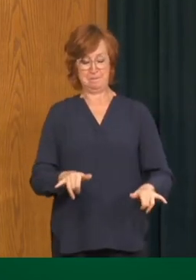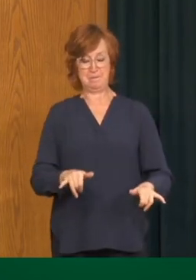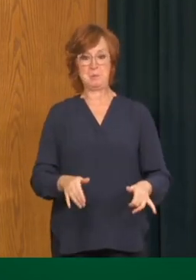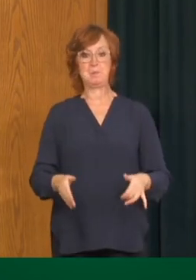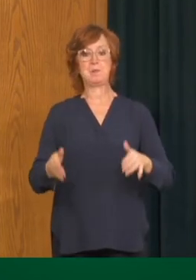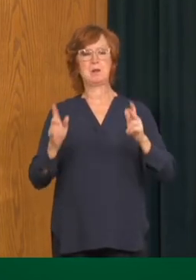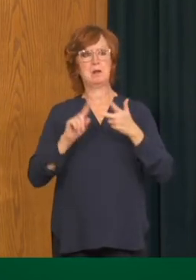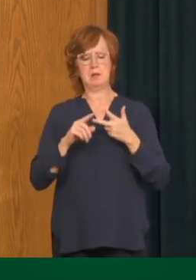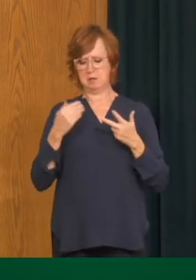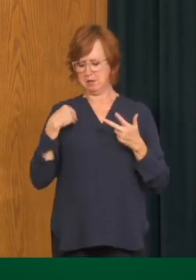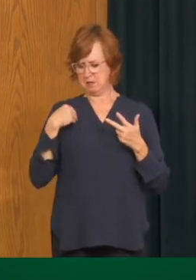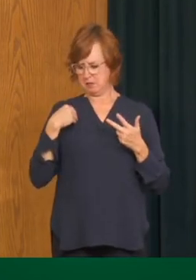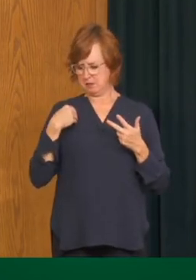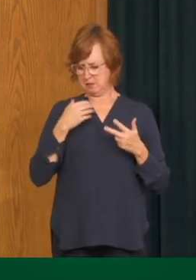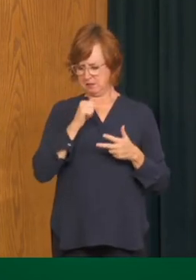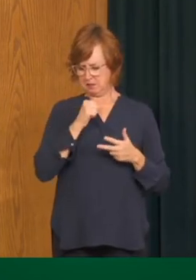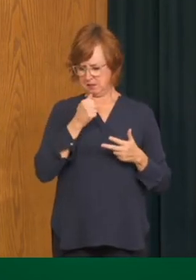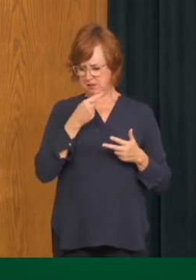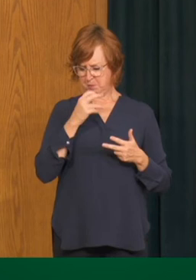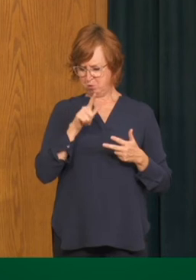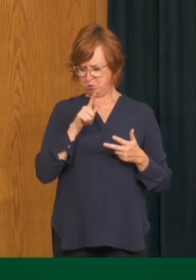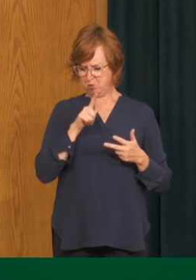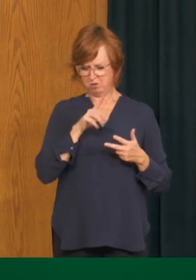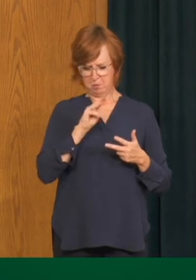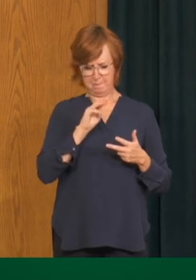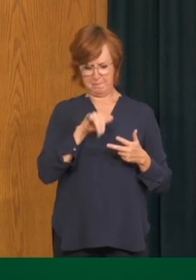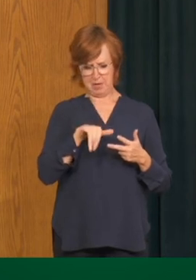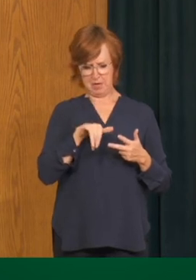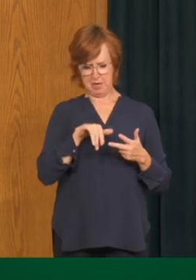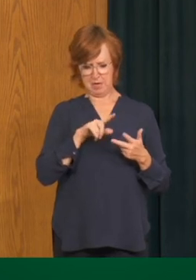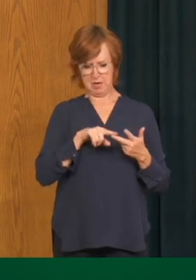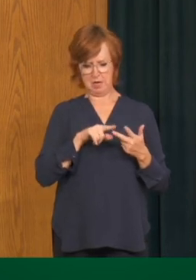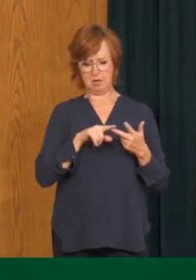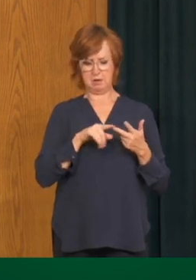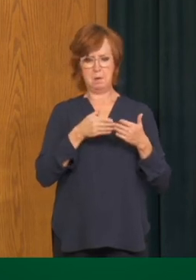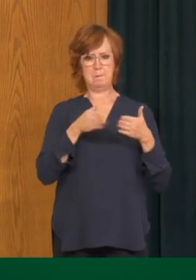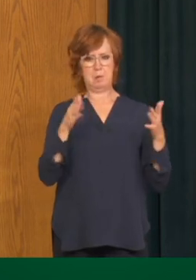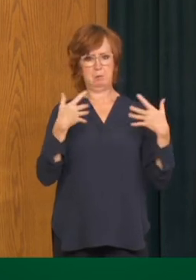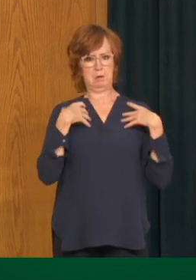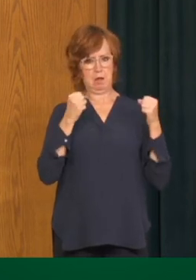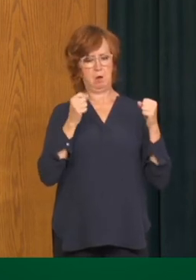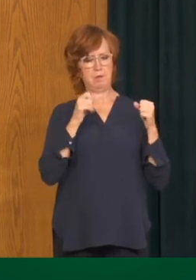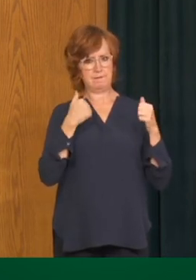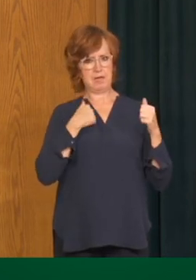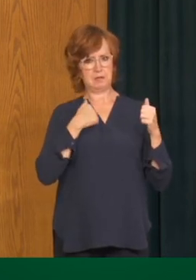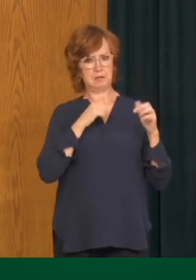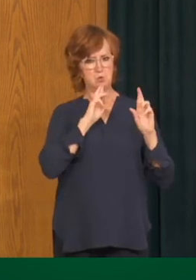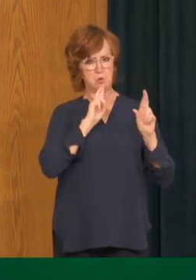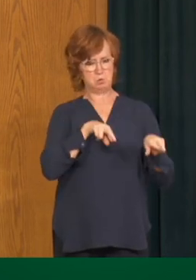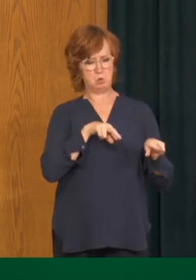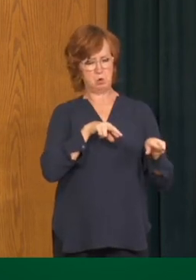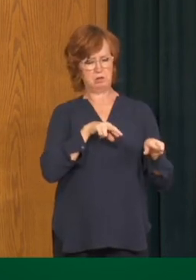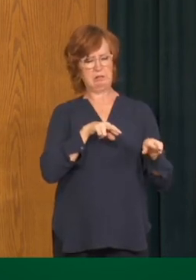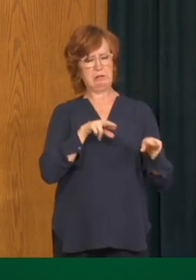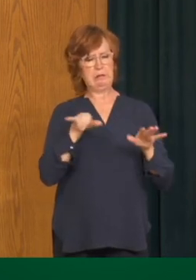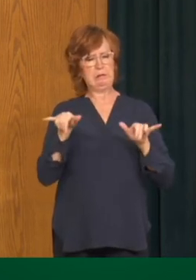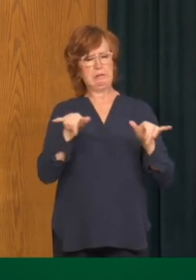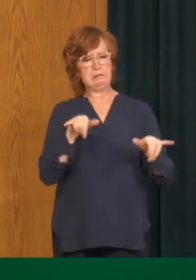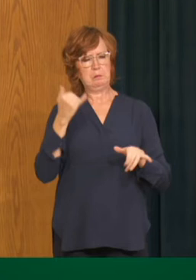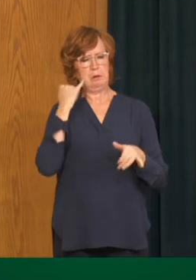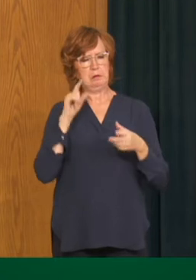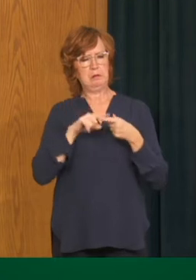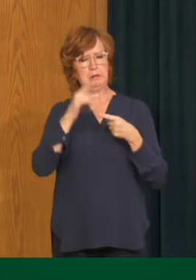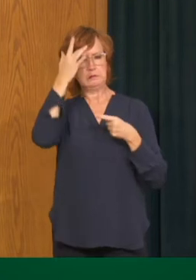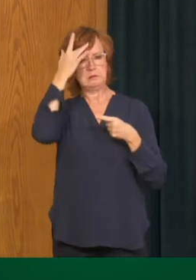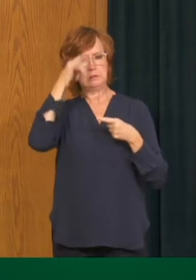posted, I think in April or May, was somewhat aligned with the Sick Kids report, but then it had some enhancements as